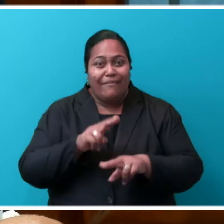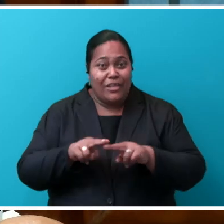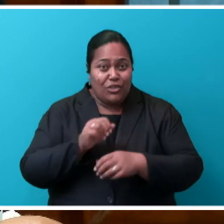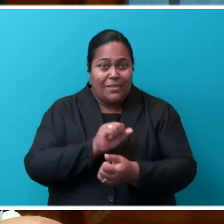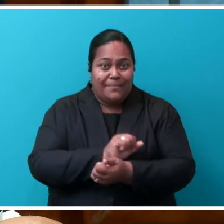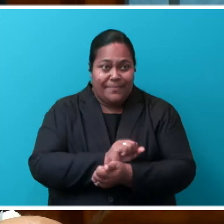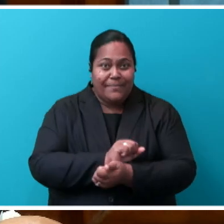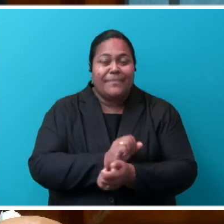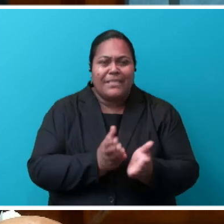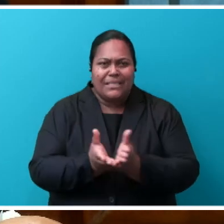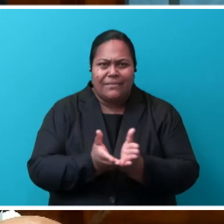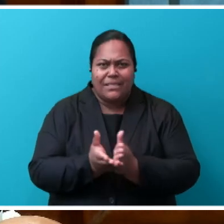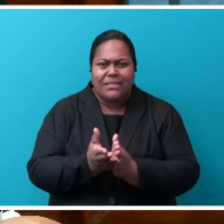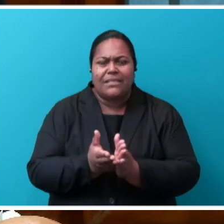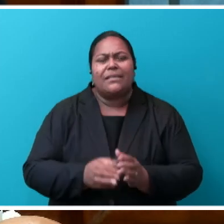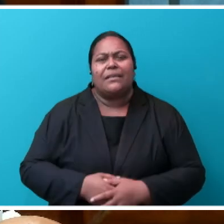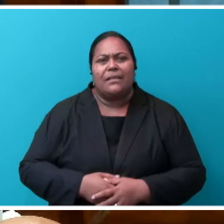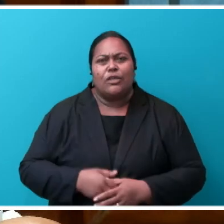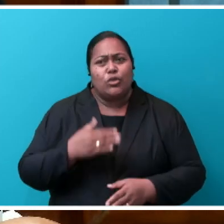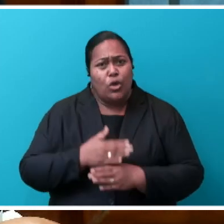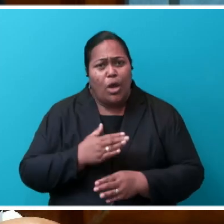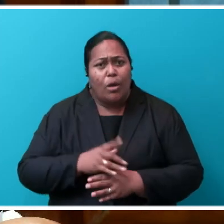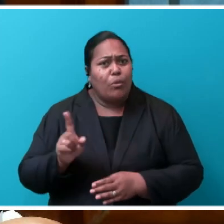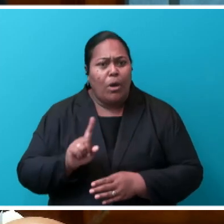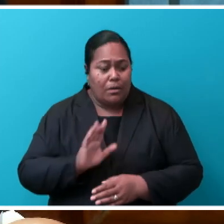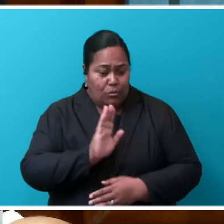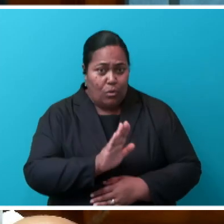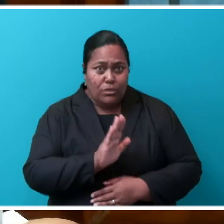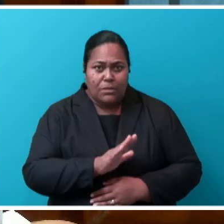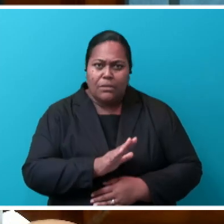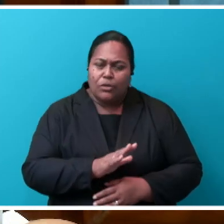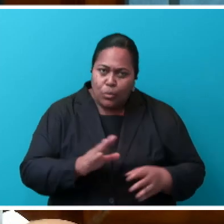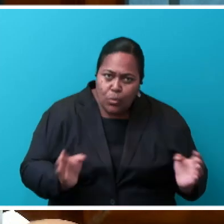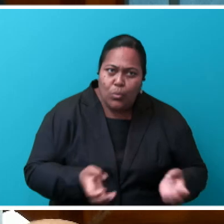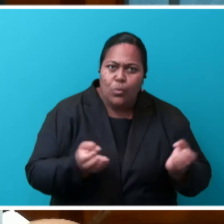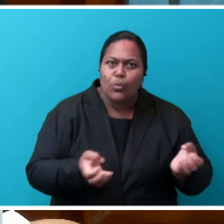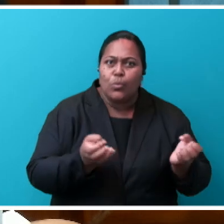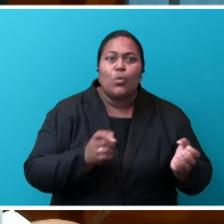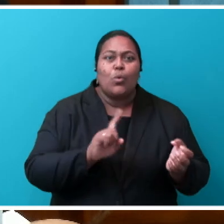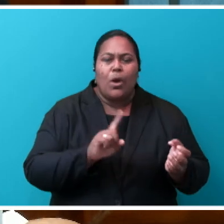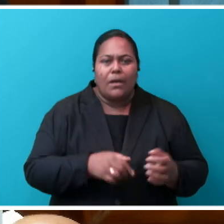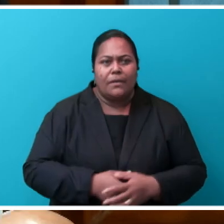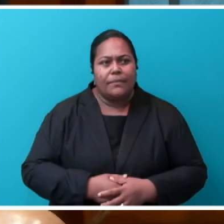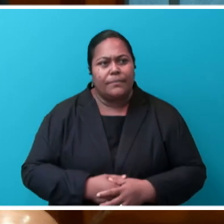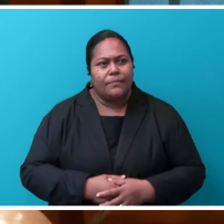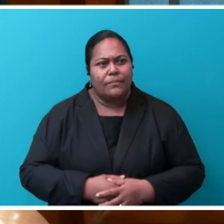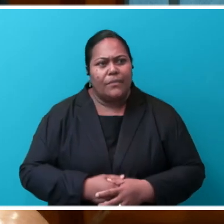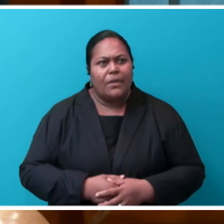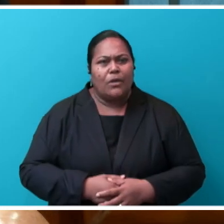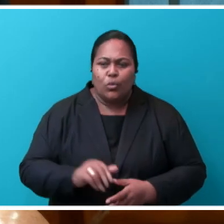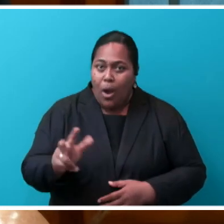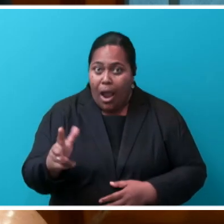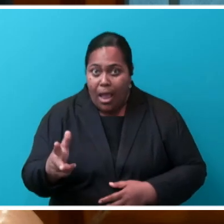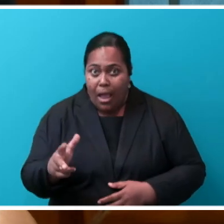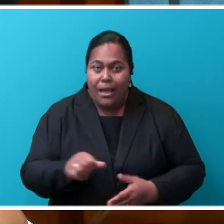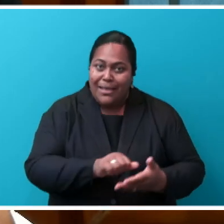of the JEE is to enable the Fiji Correction Service to attract, retain,